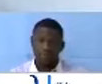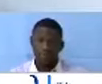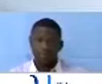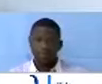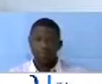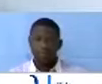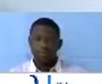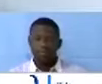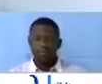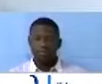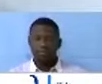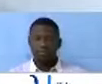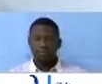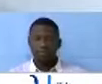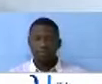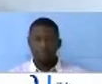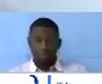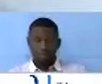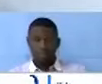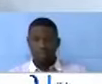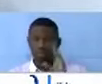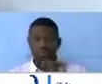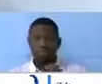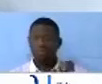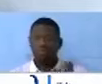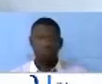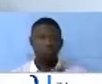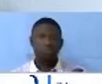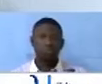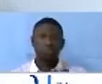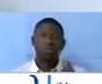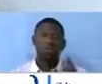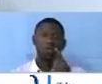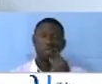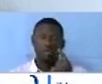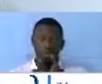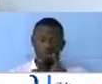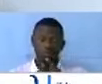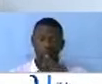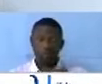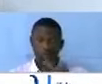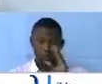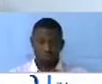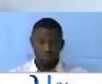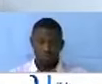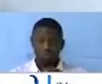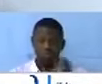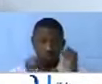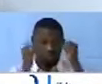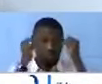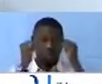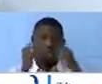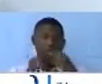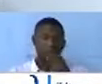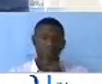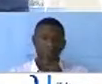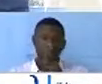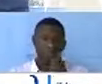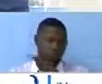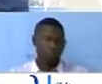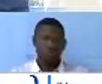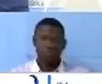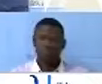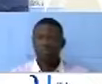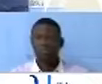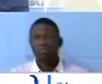On my own, I did not. Suma wallo defumako. The only thing that I have done is to protest and said this is wrong. Ma def